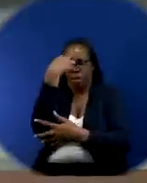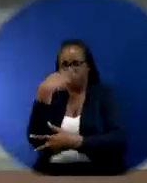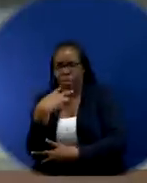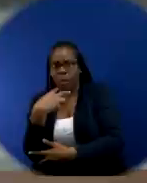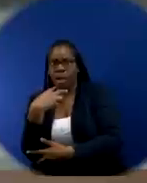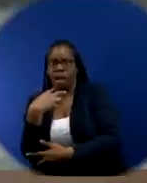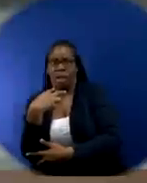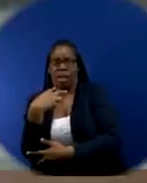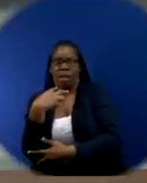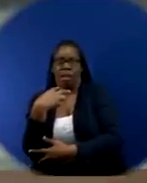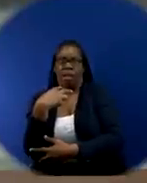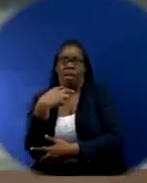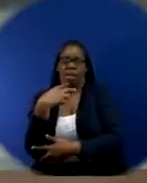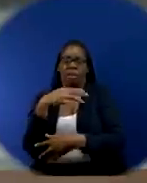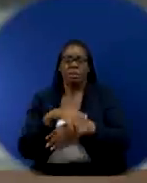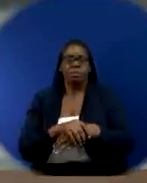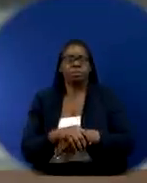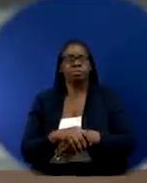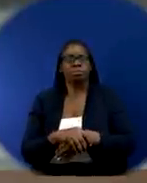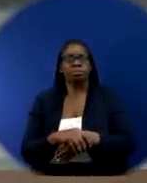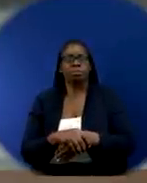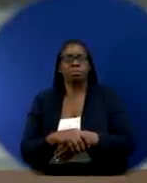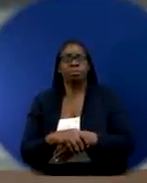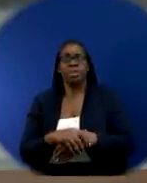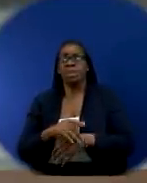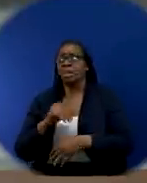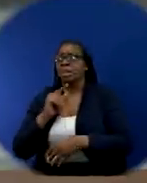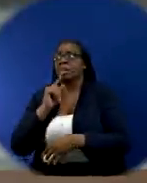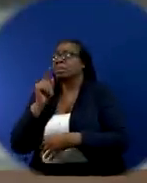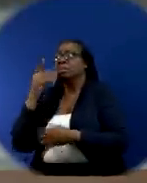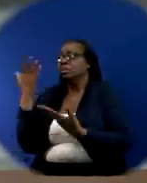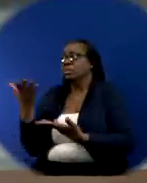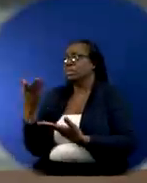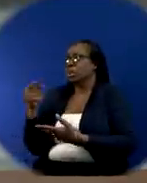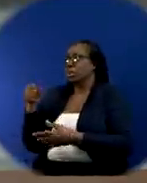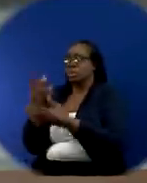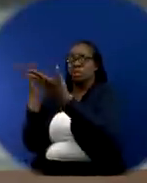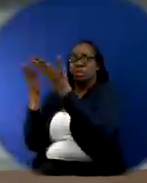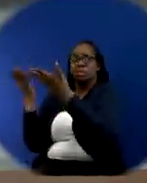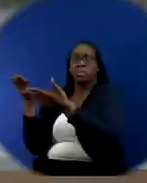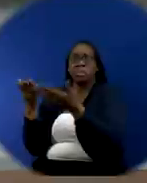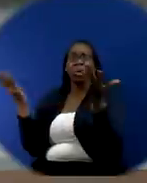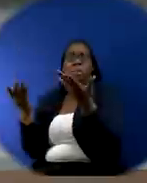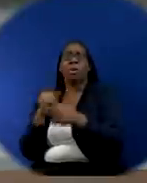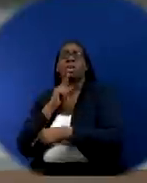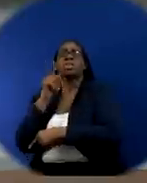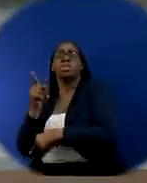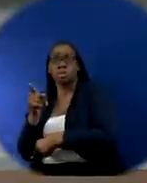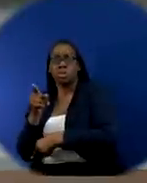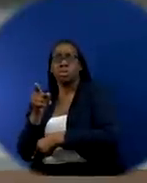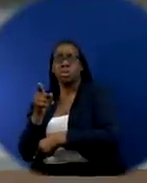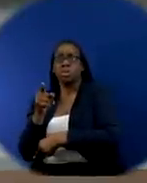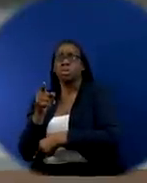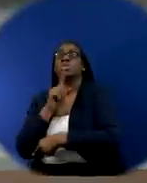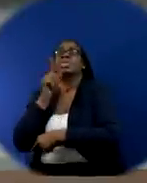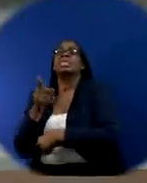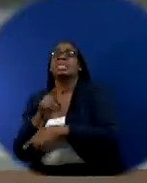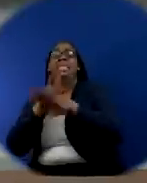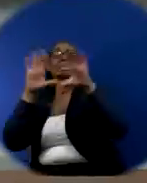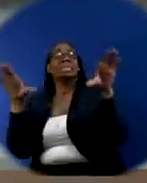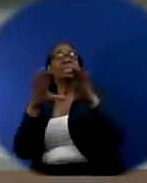blind, and the lame.' 'Sir,' the servant said, 'what you ordered has been done,